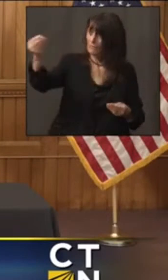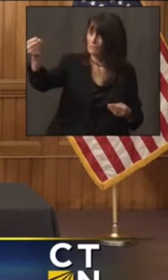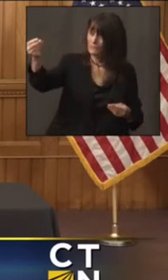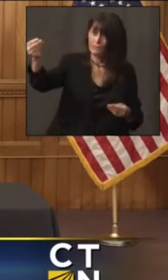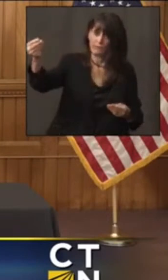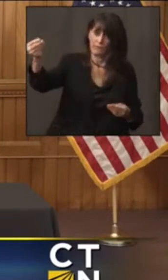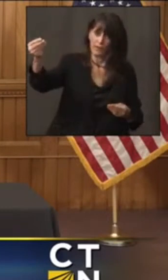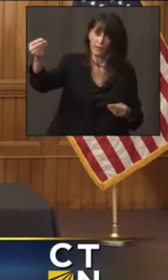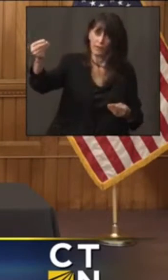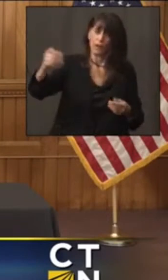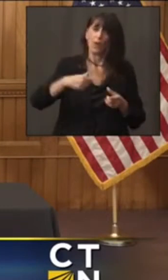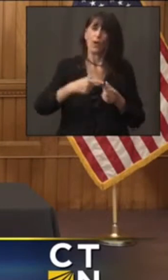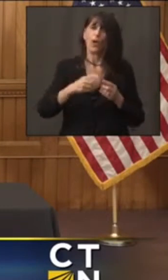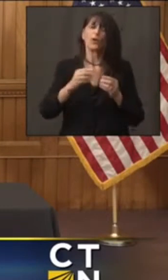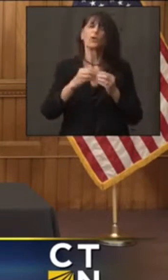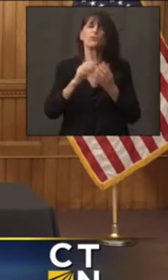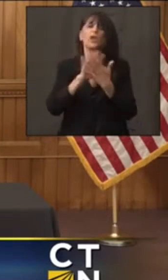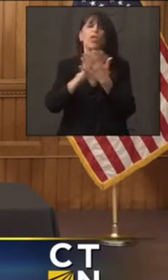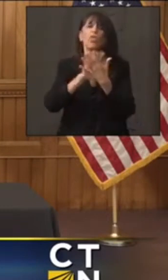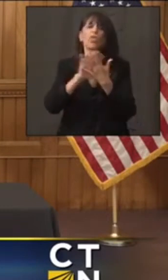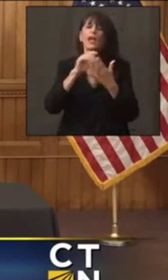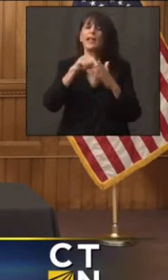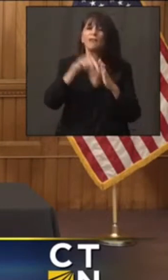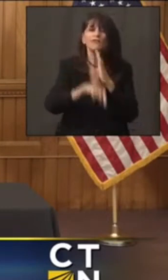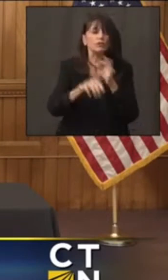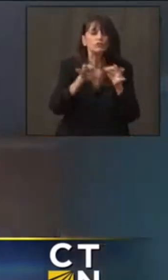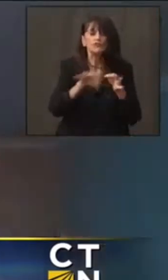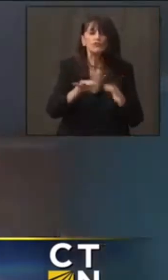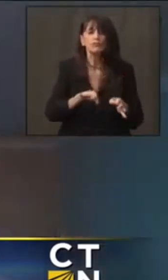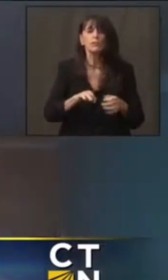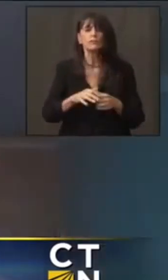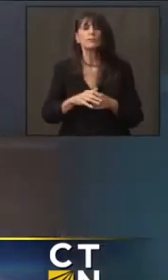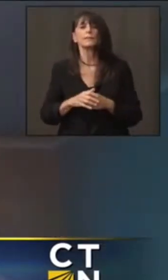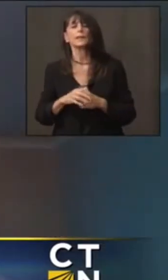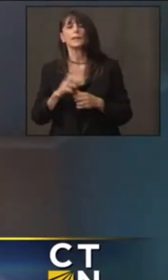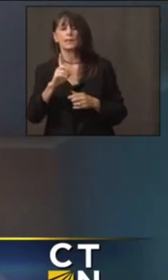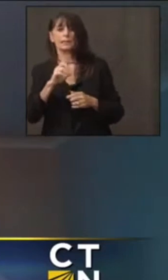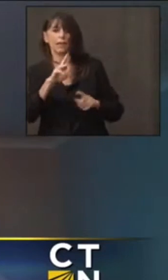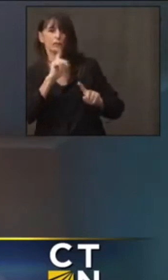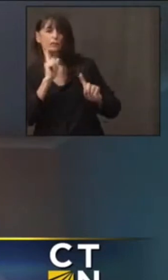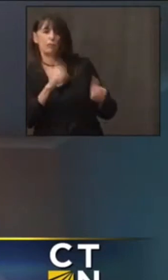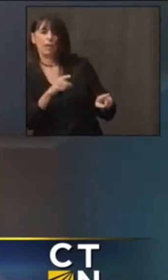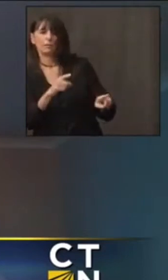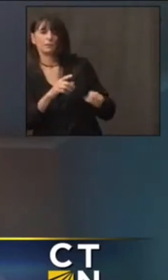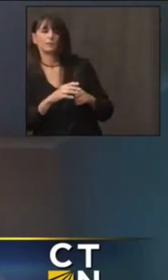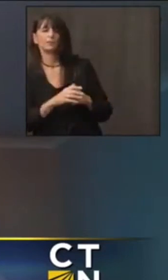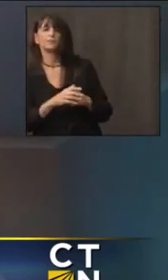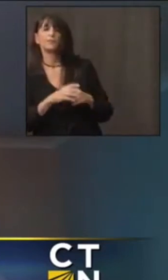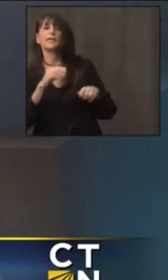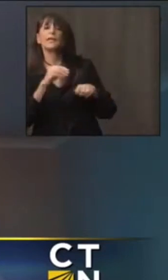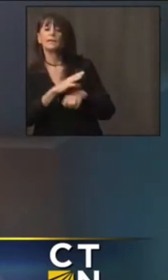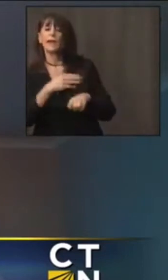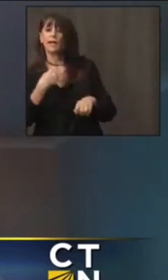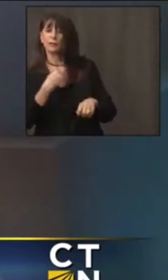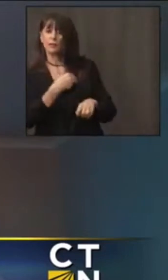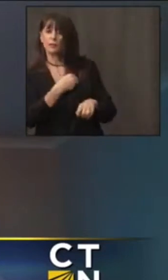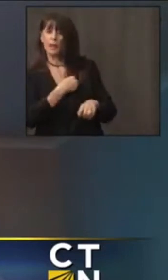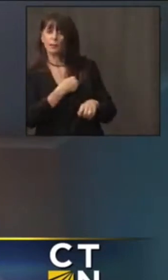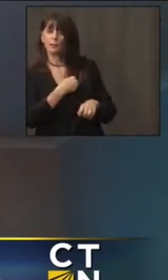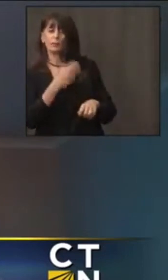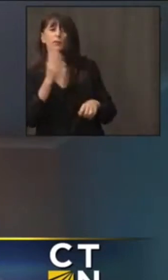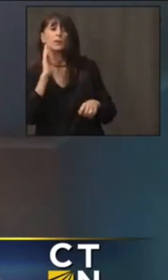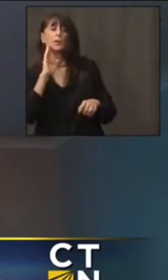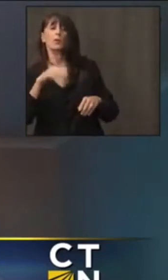about it in more vague terms? We will give the advisory members the plan when